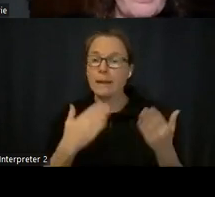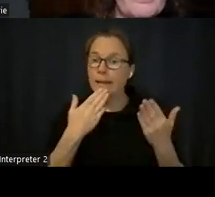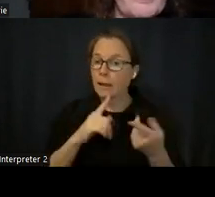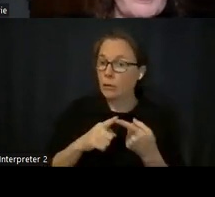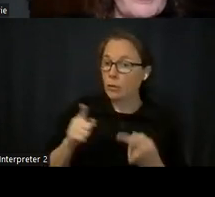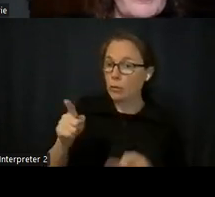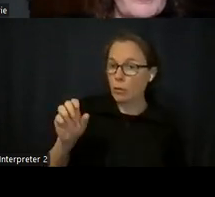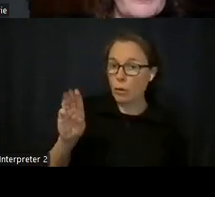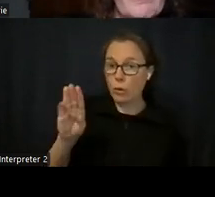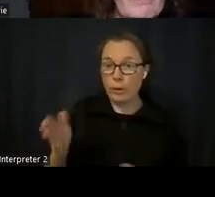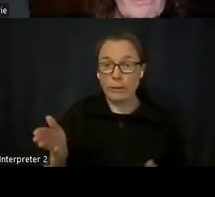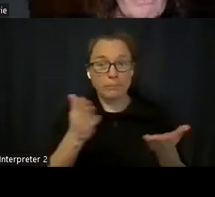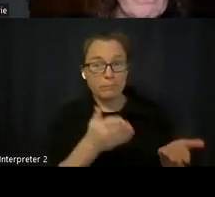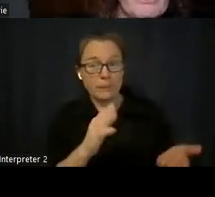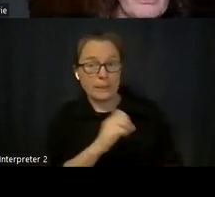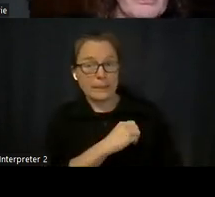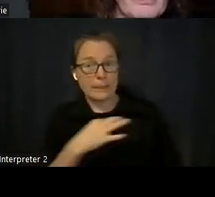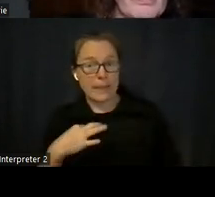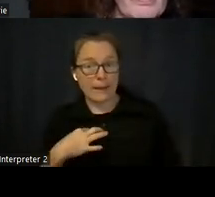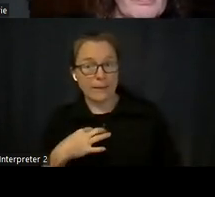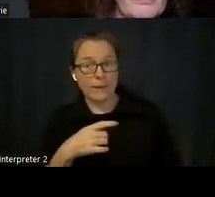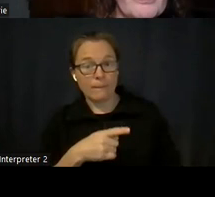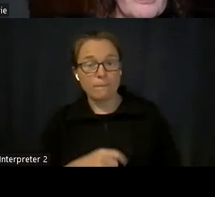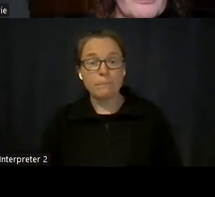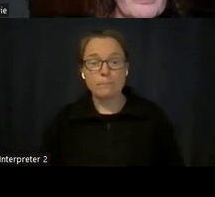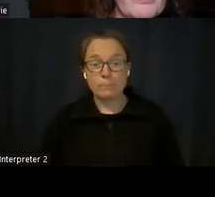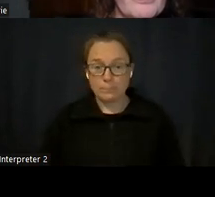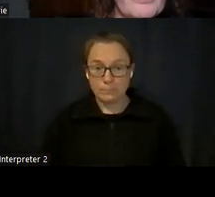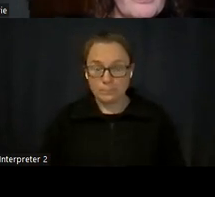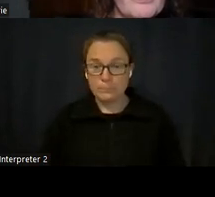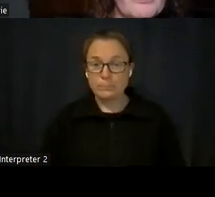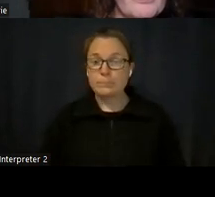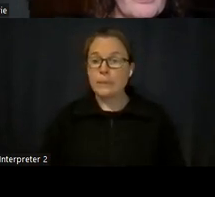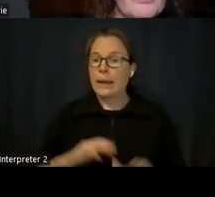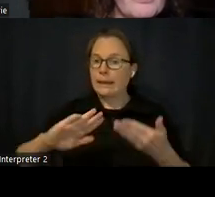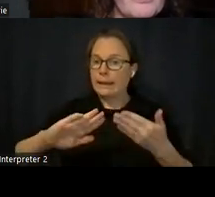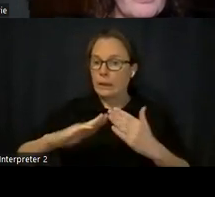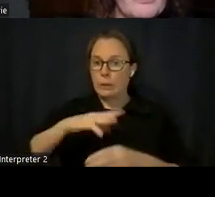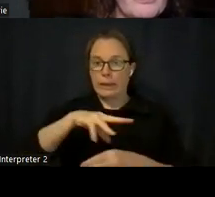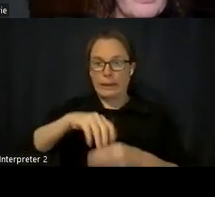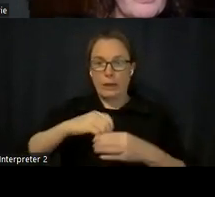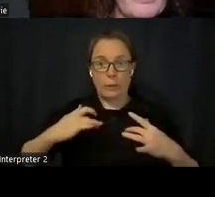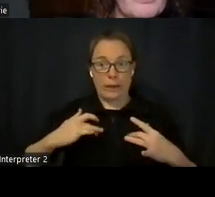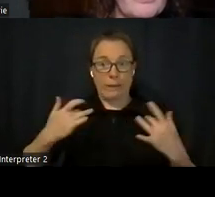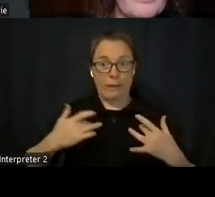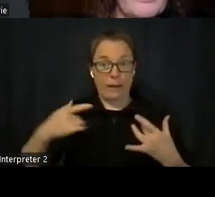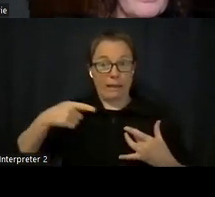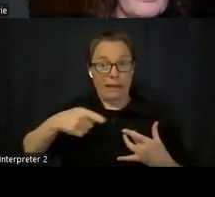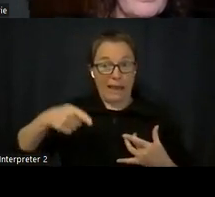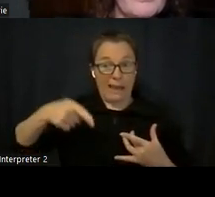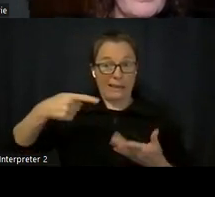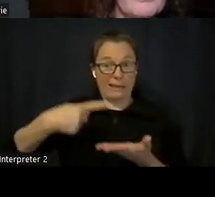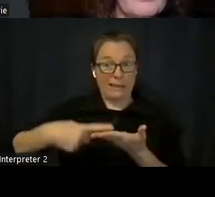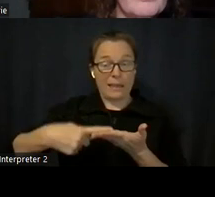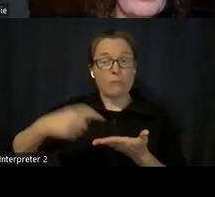Obi. Staff? Yeah, so the conversation at the community engagement event certainly also encompassed